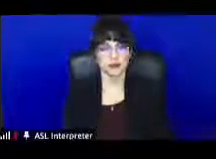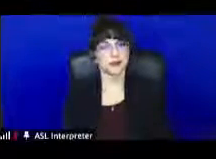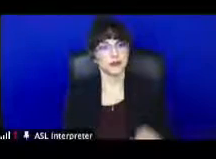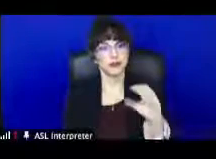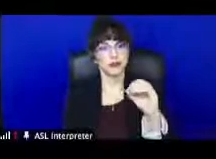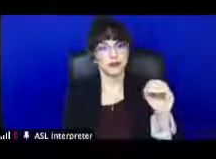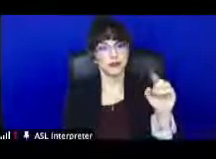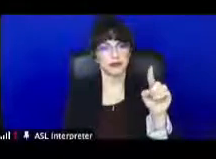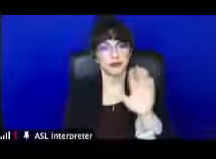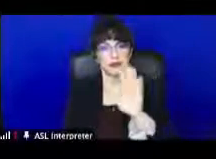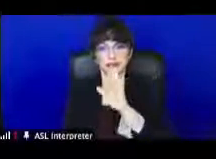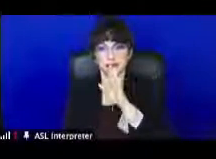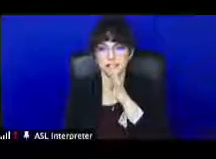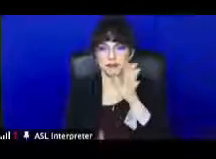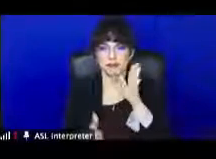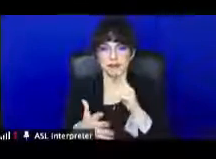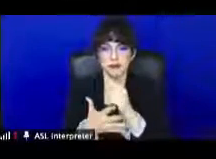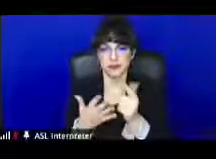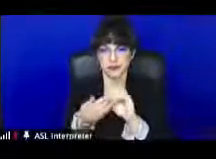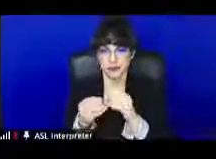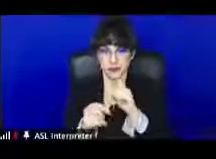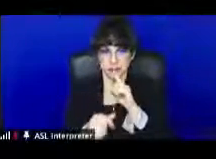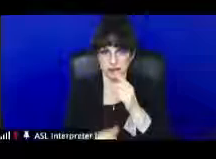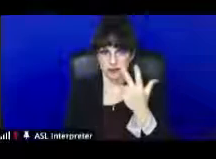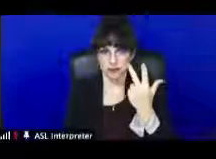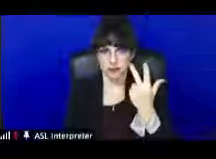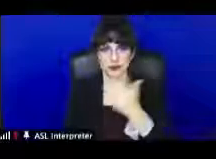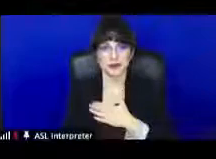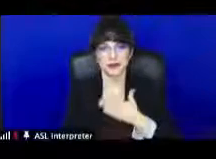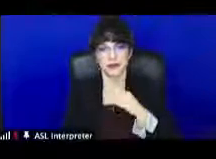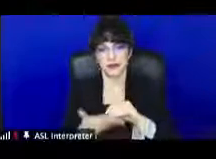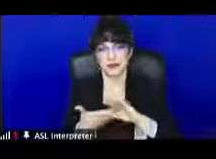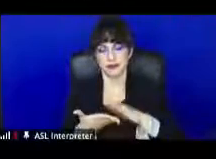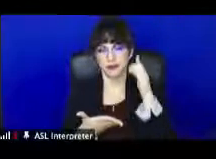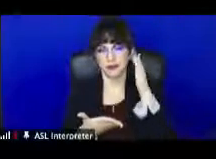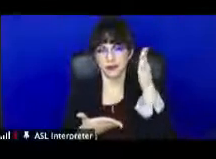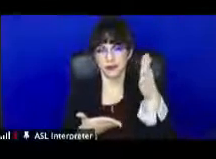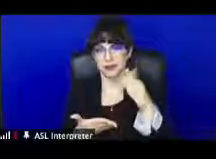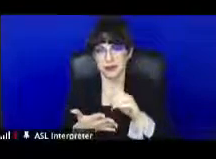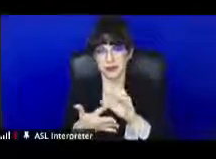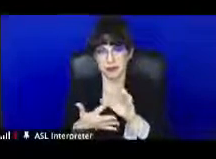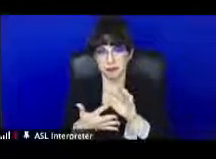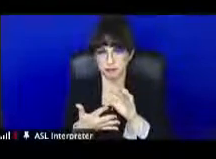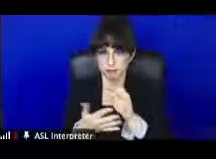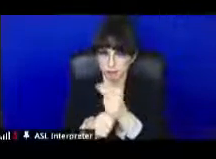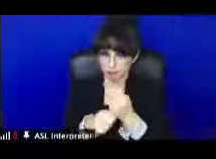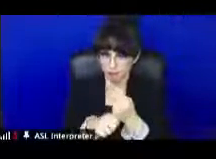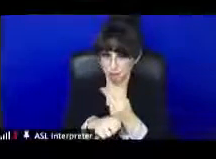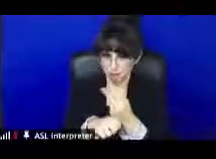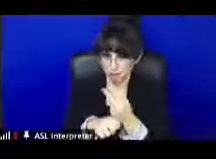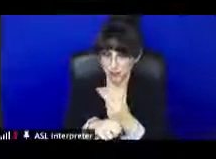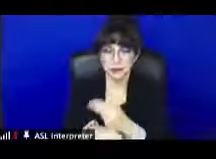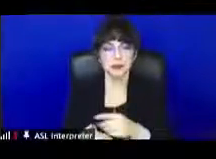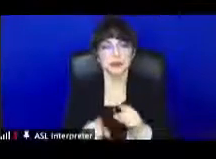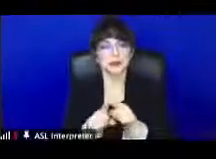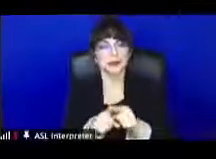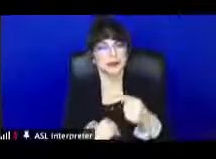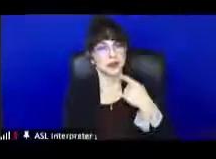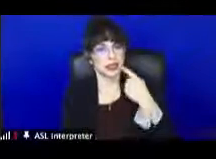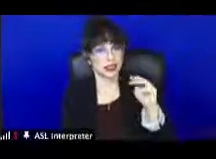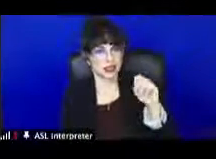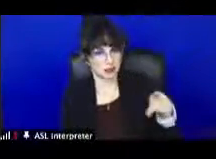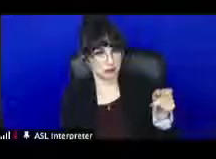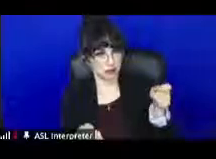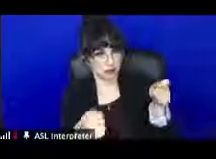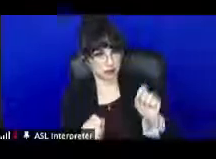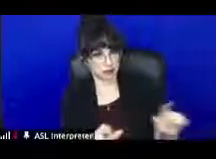Your speaker order number is number 3. If you will please make note of that for future reference. If you'll please let the mapper know what area you would like